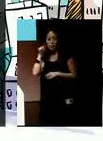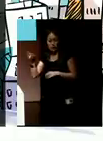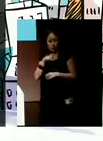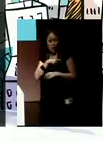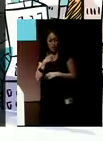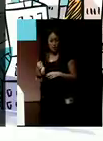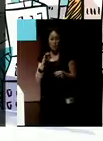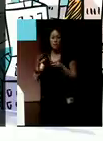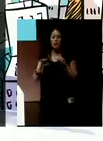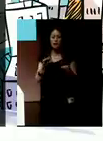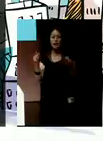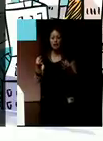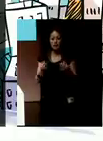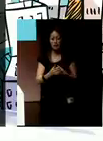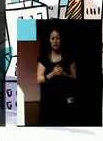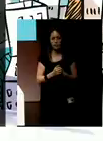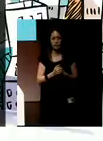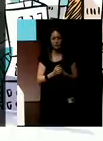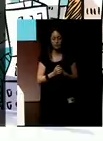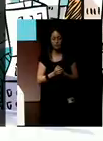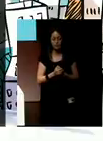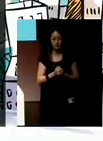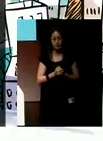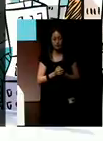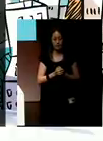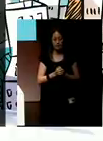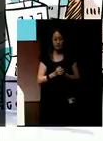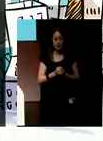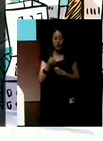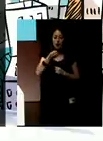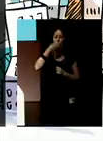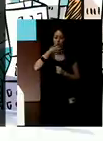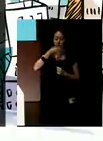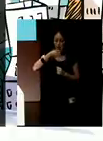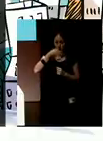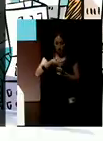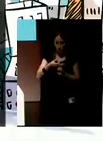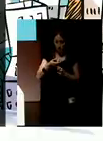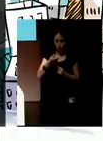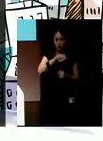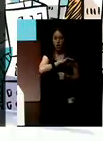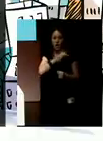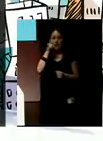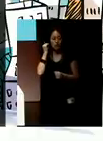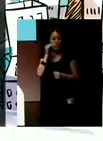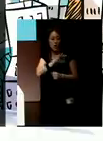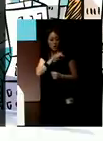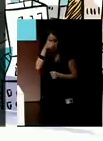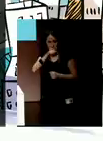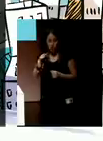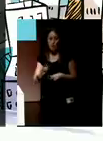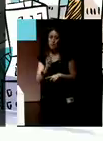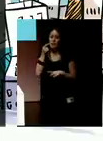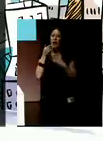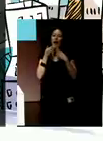Thank you. Good evening, ladies and gentlemen. First of all, I would like to thank the organizers for giving